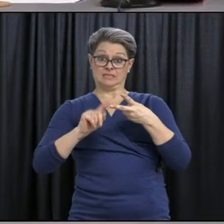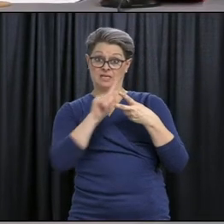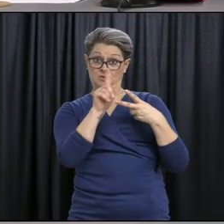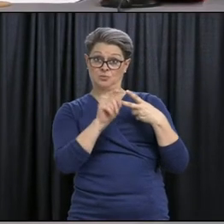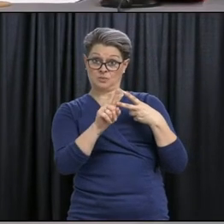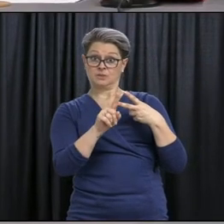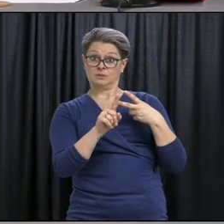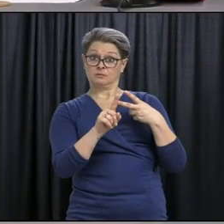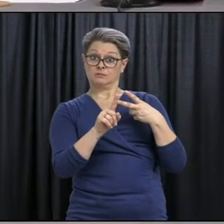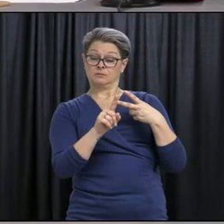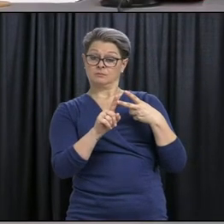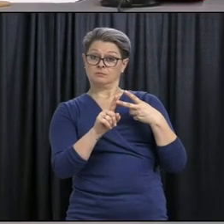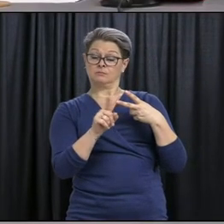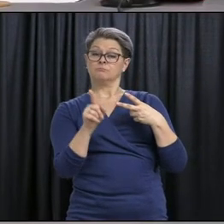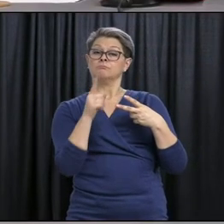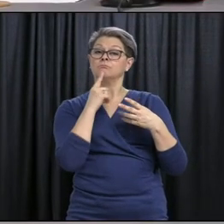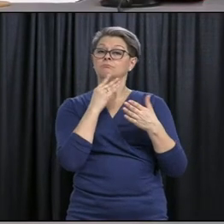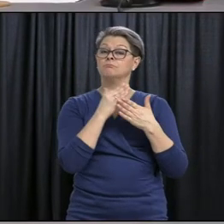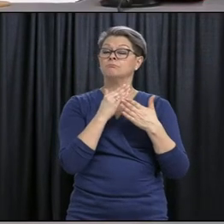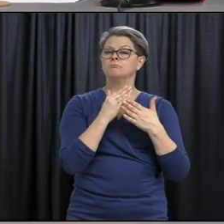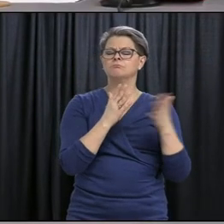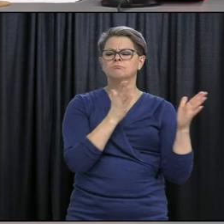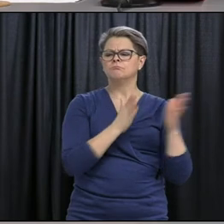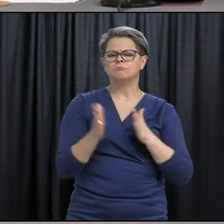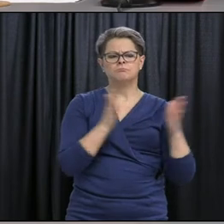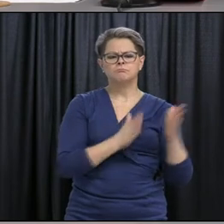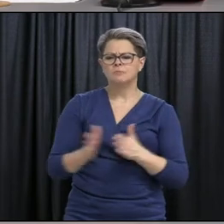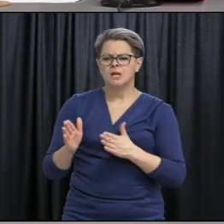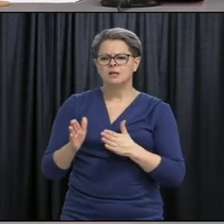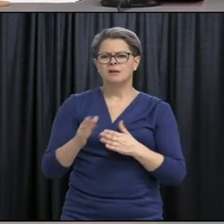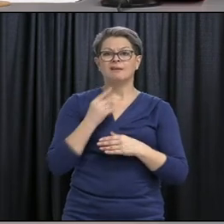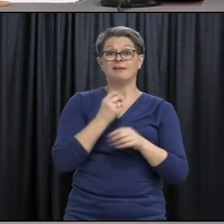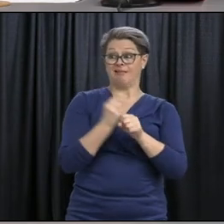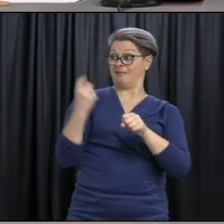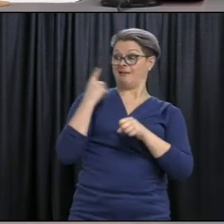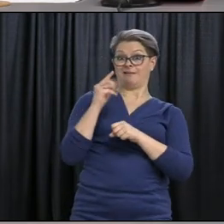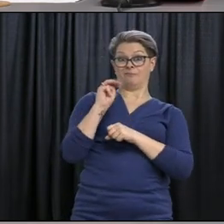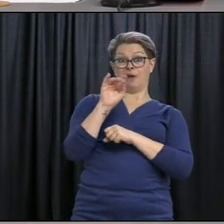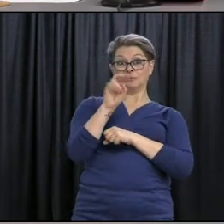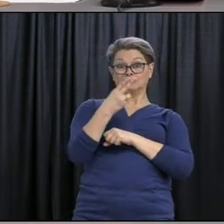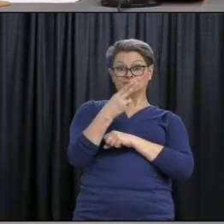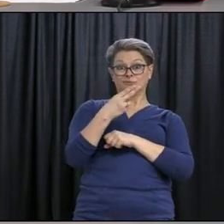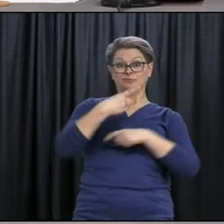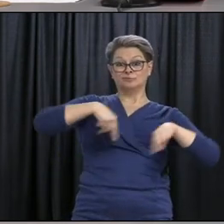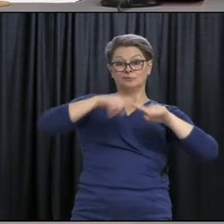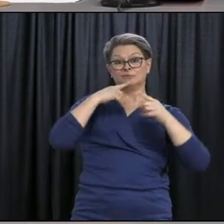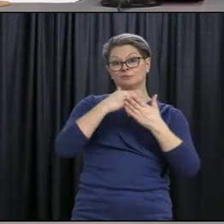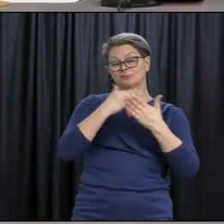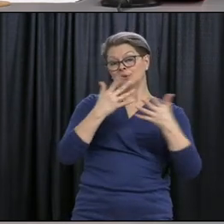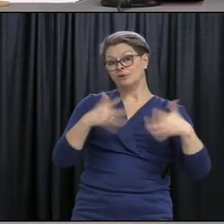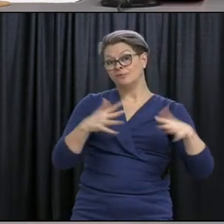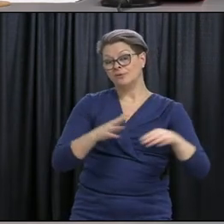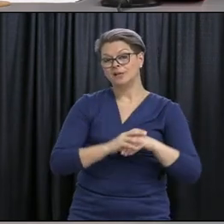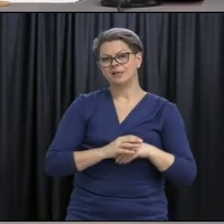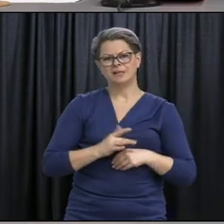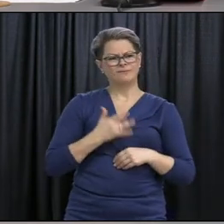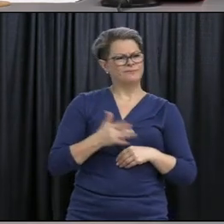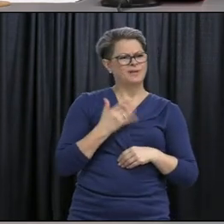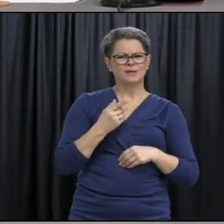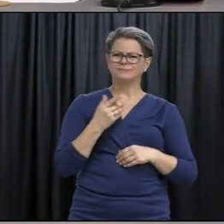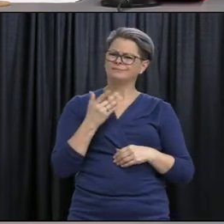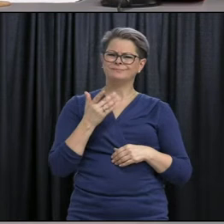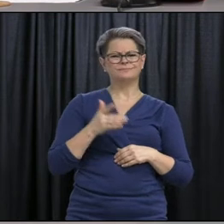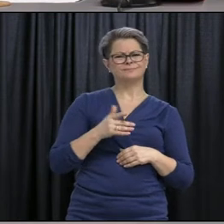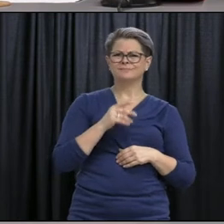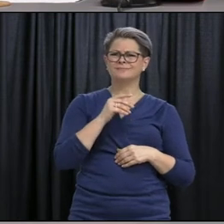is, you talk about planning, and we went through this back in March. Some would say that it still doesn't seem like you're ready for it. What do you say